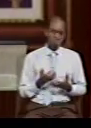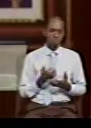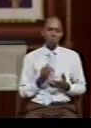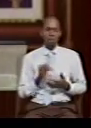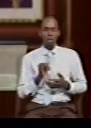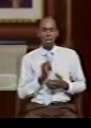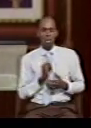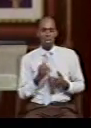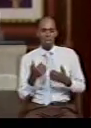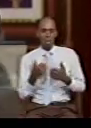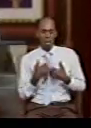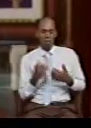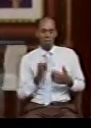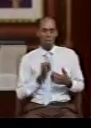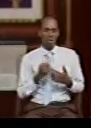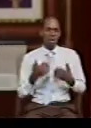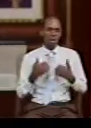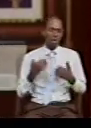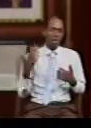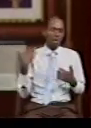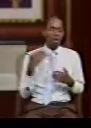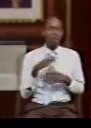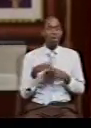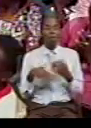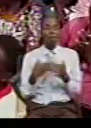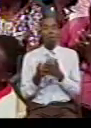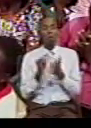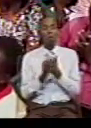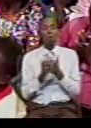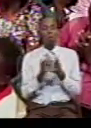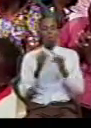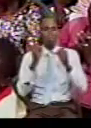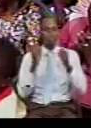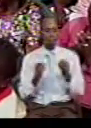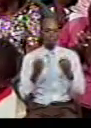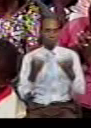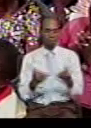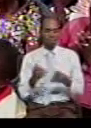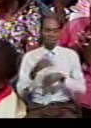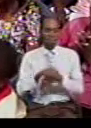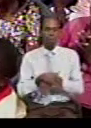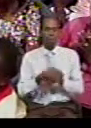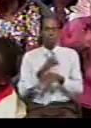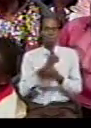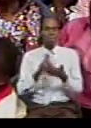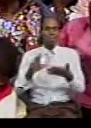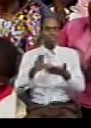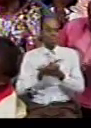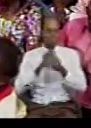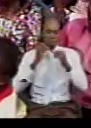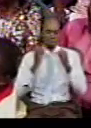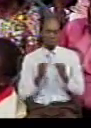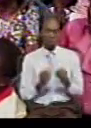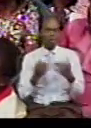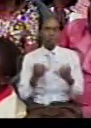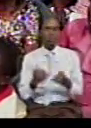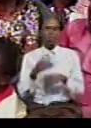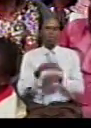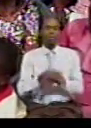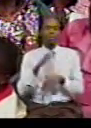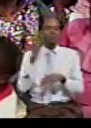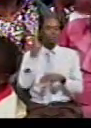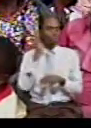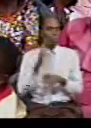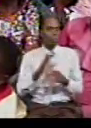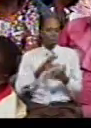I had. All power tonight, supernatural power tonight, will